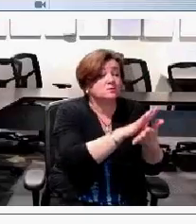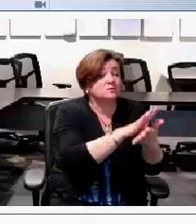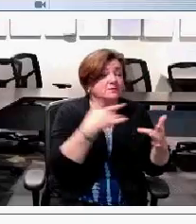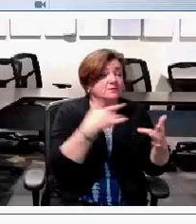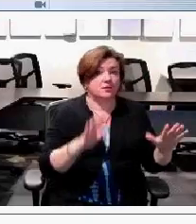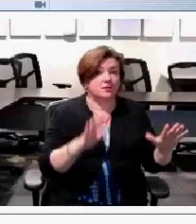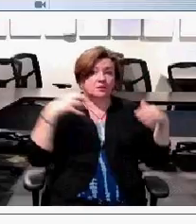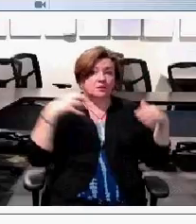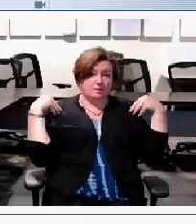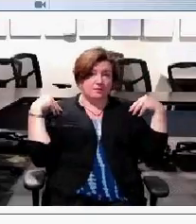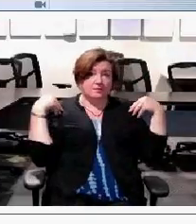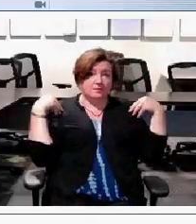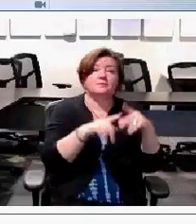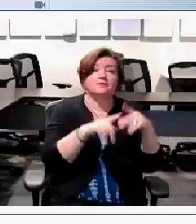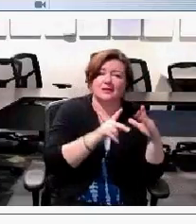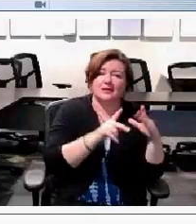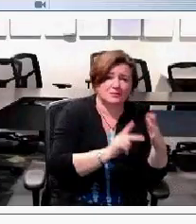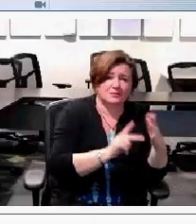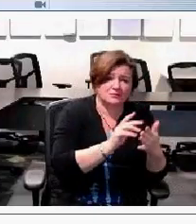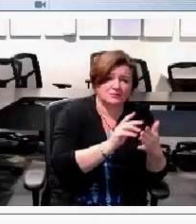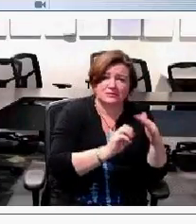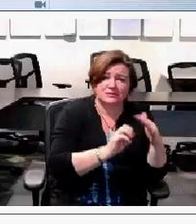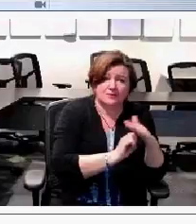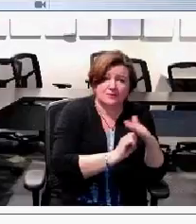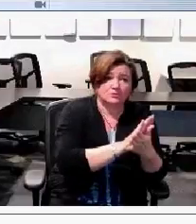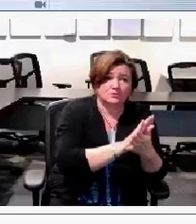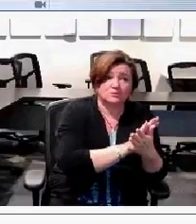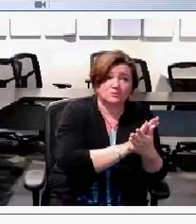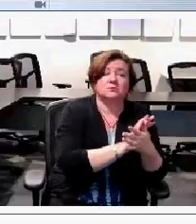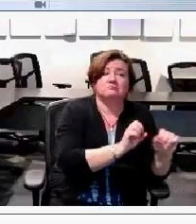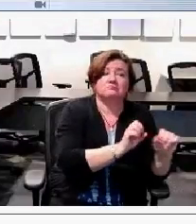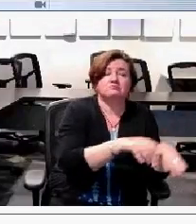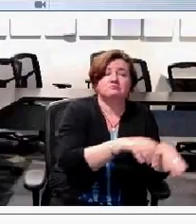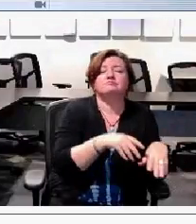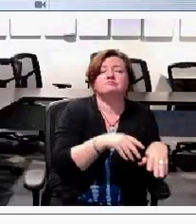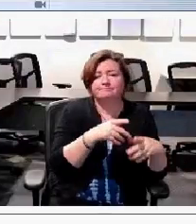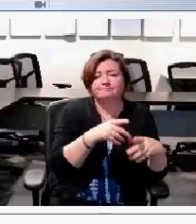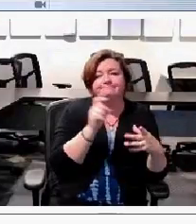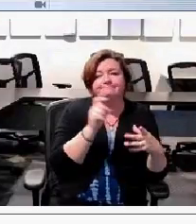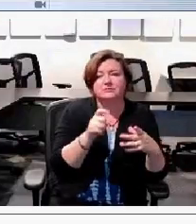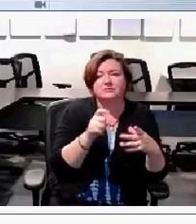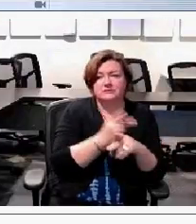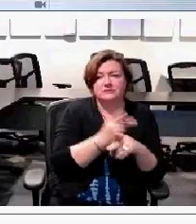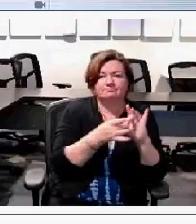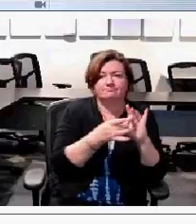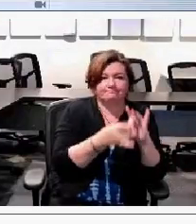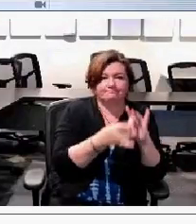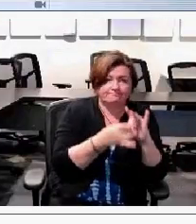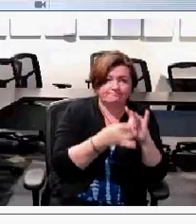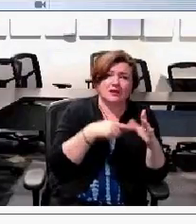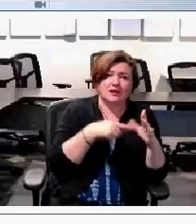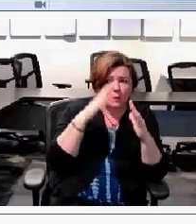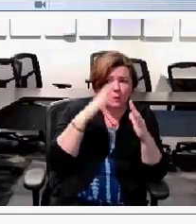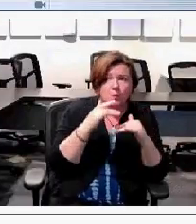especially elementary school, after early education programs. And that would just be my hope,